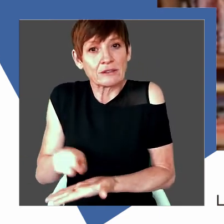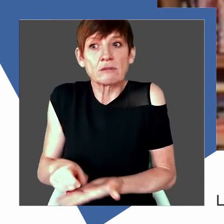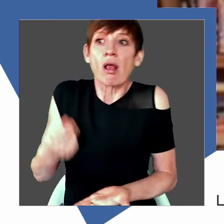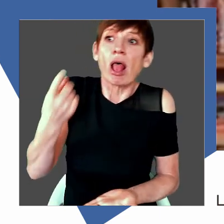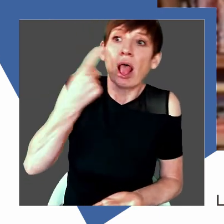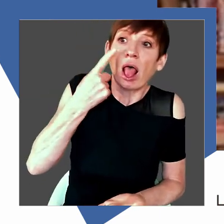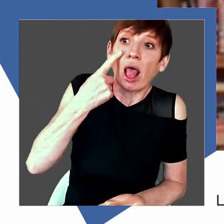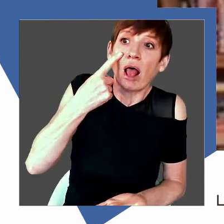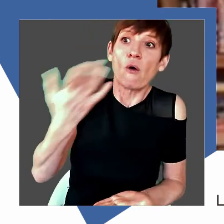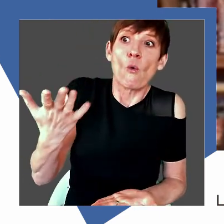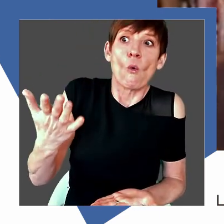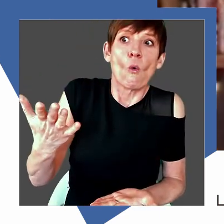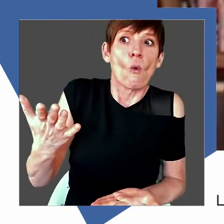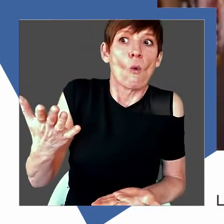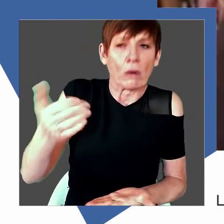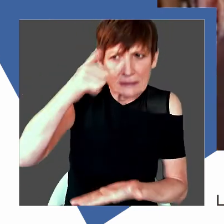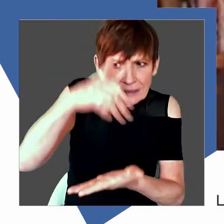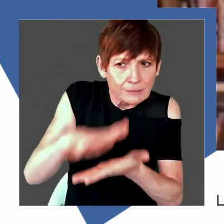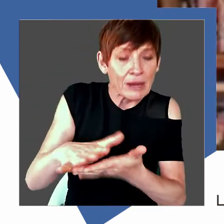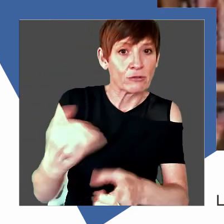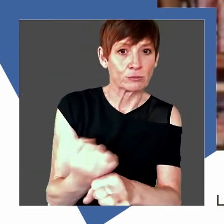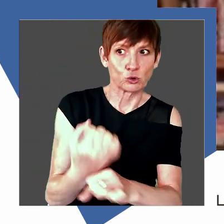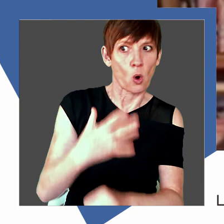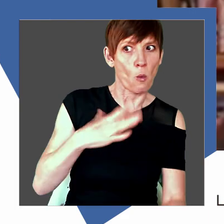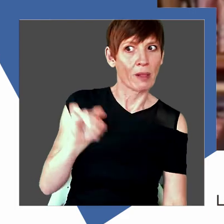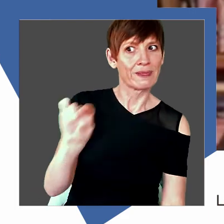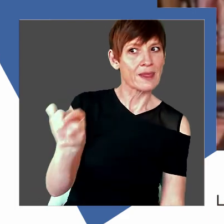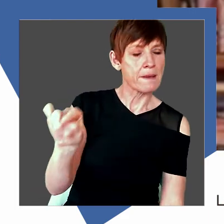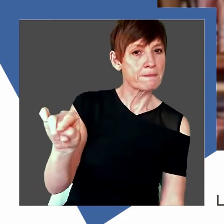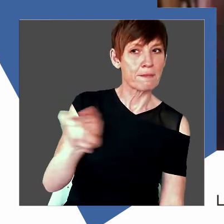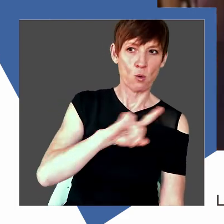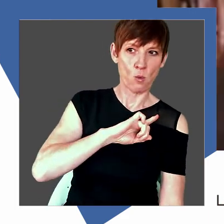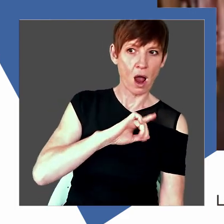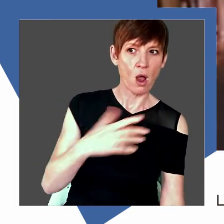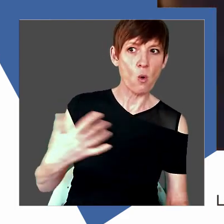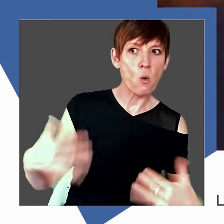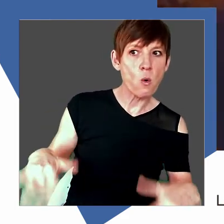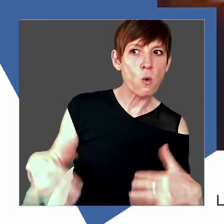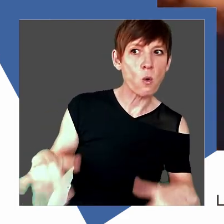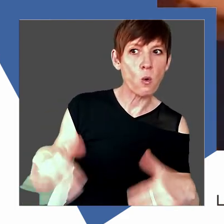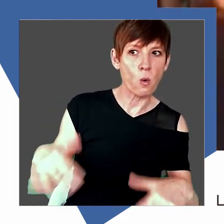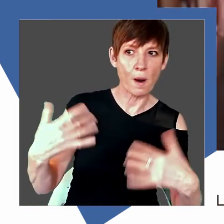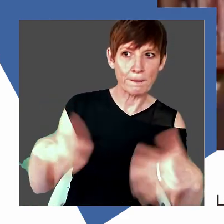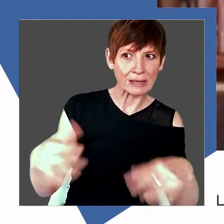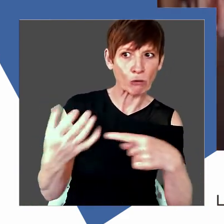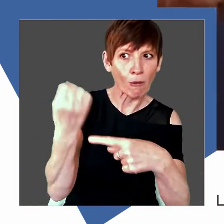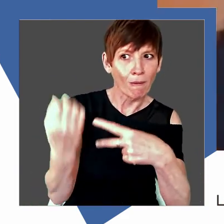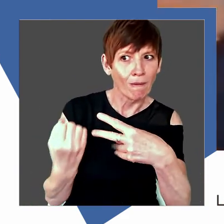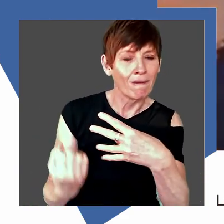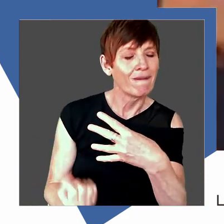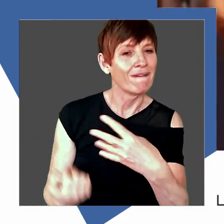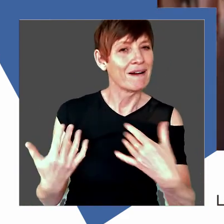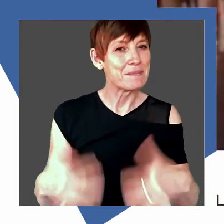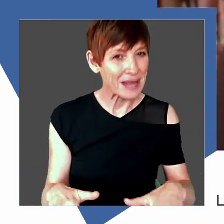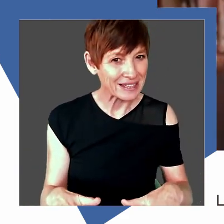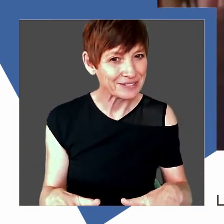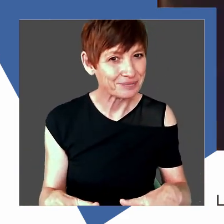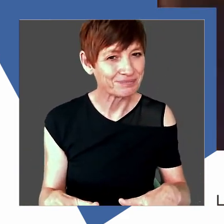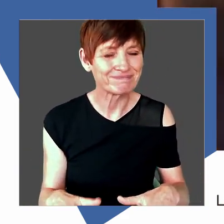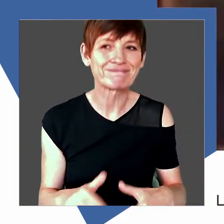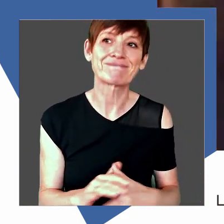producers, and think that's who I want to get with, because they're really, you know, like high up and they've done loads of stuff and they've got loads of prestige